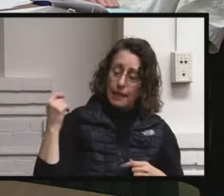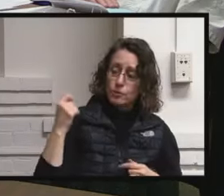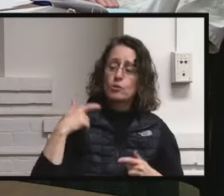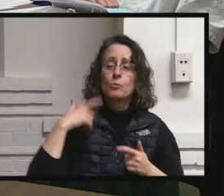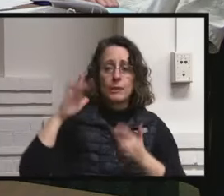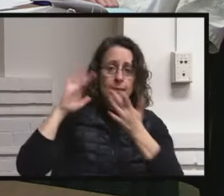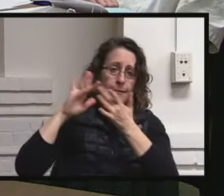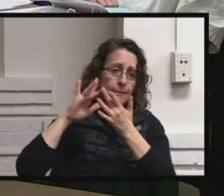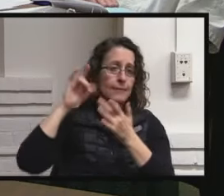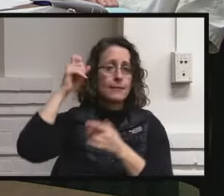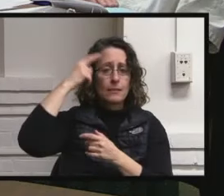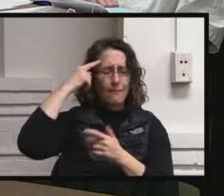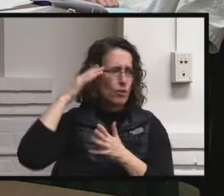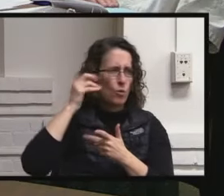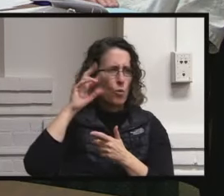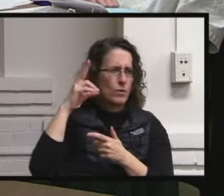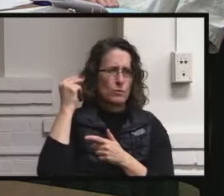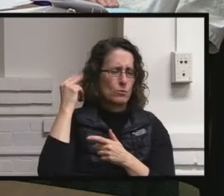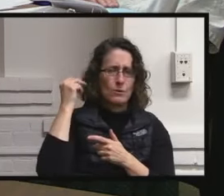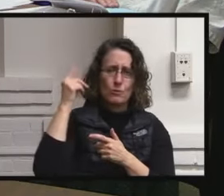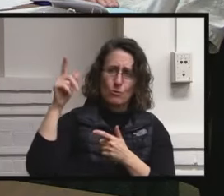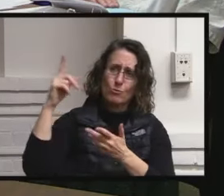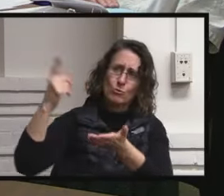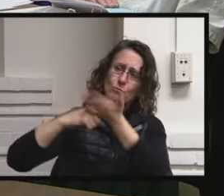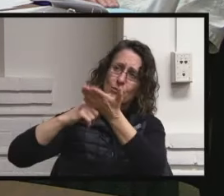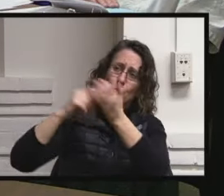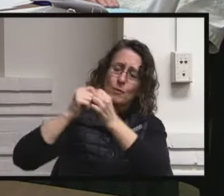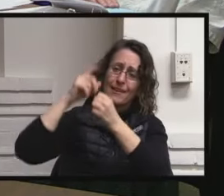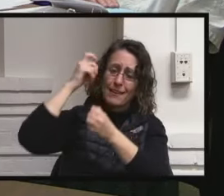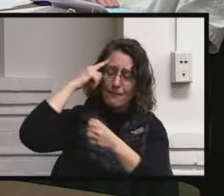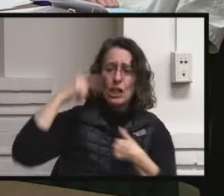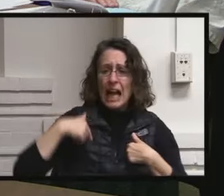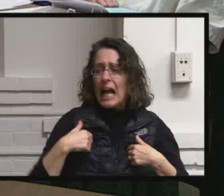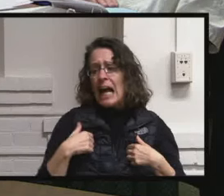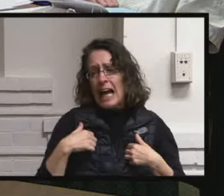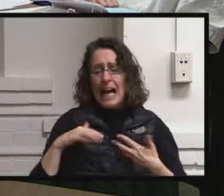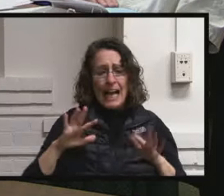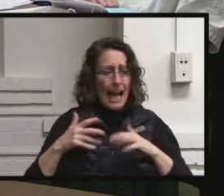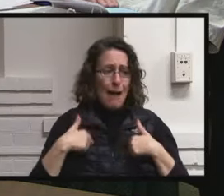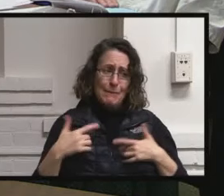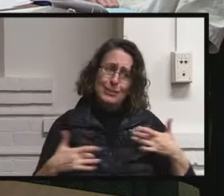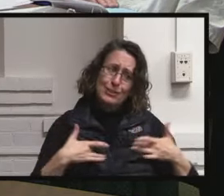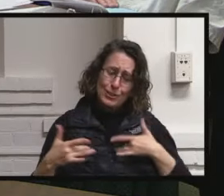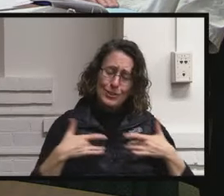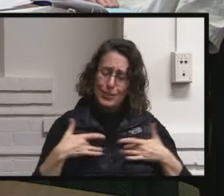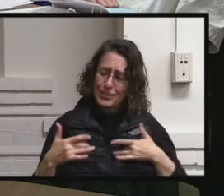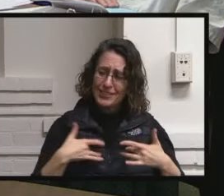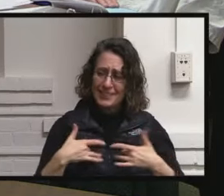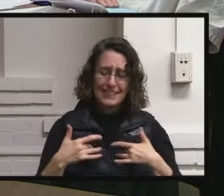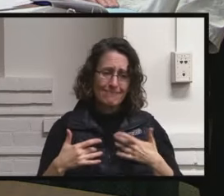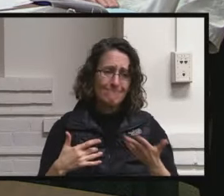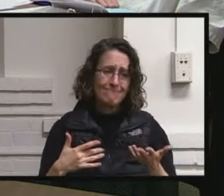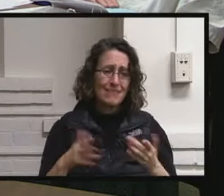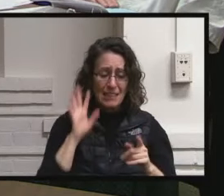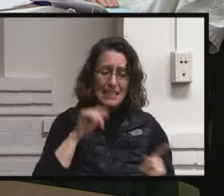year before to talk about these issues. But we certainly hope that the state